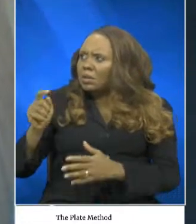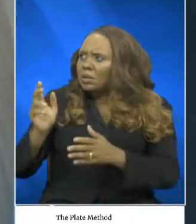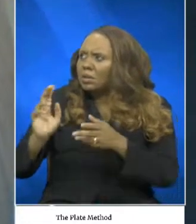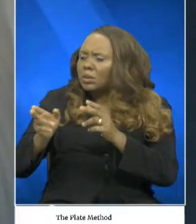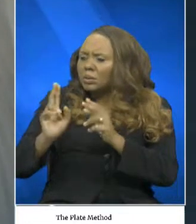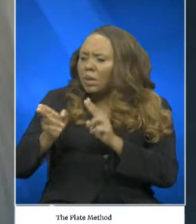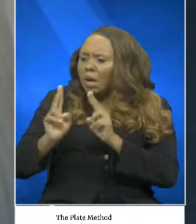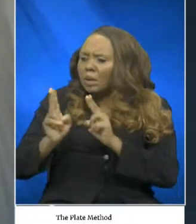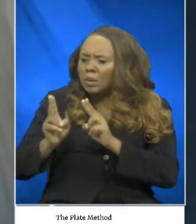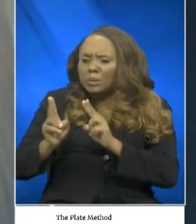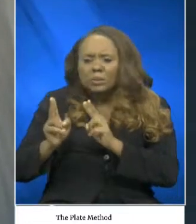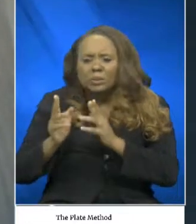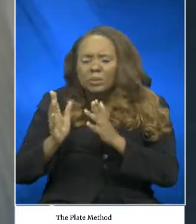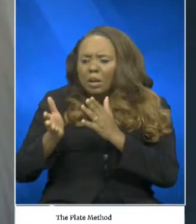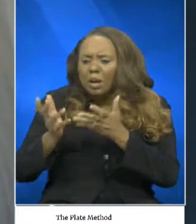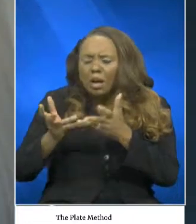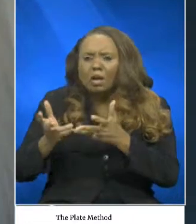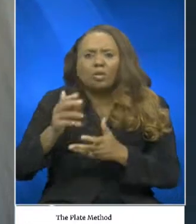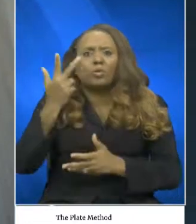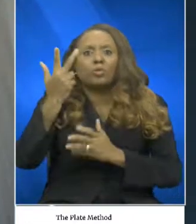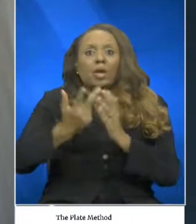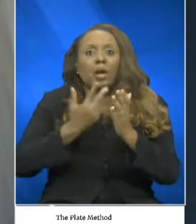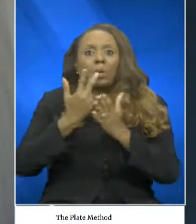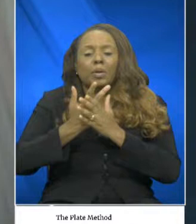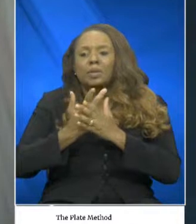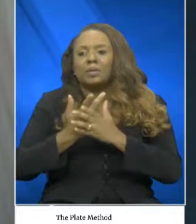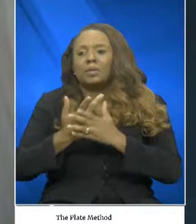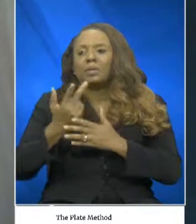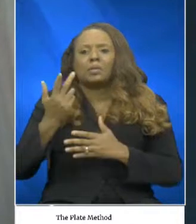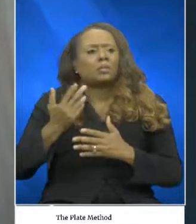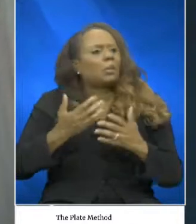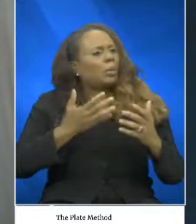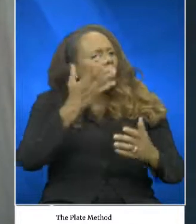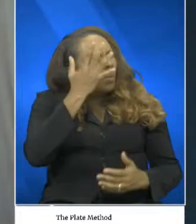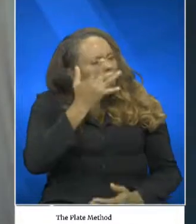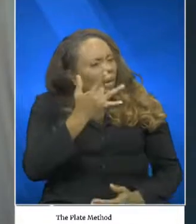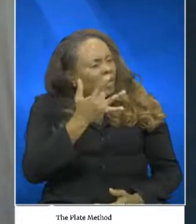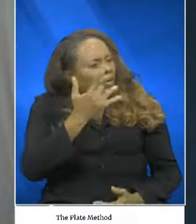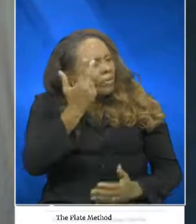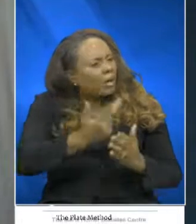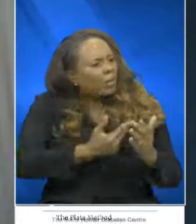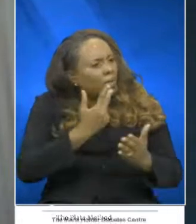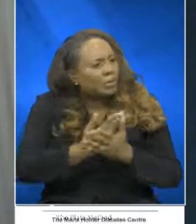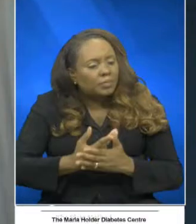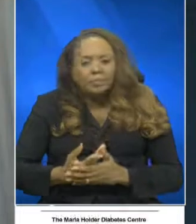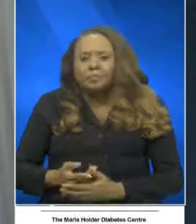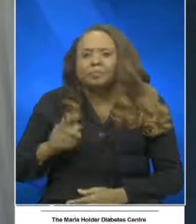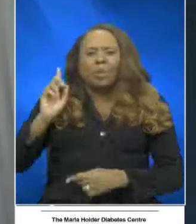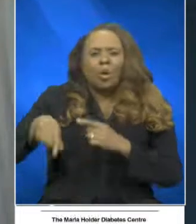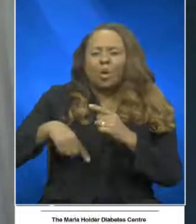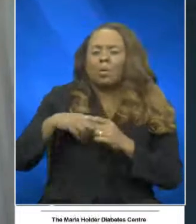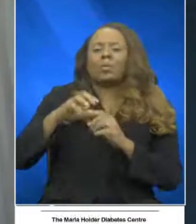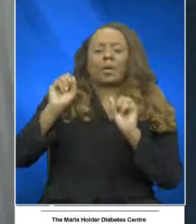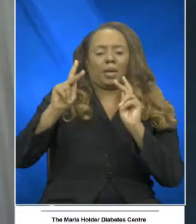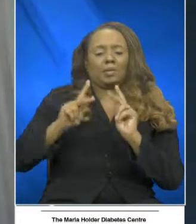3 hours. What's that reason? What's the reason? Yes, 3 hours from the onset of the